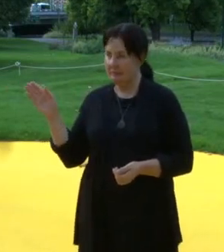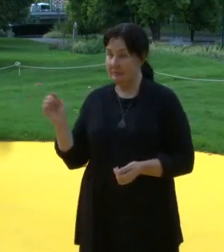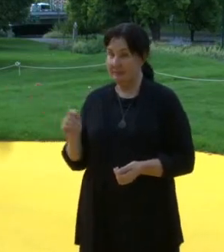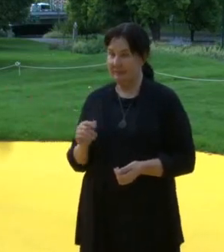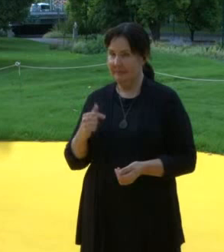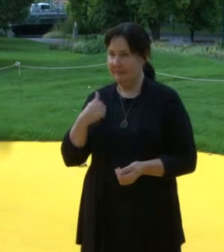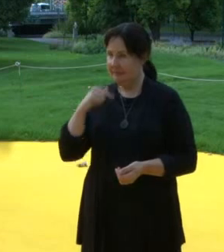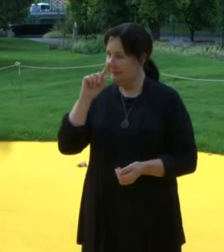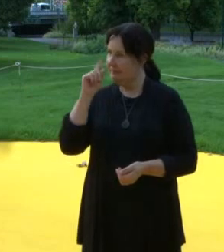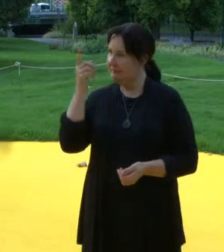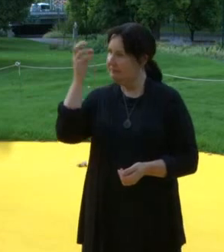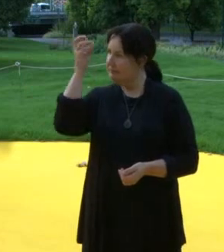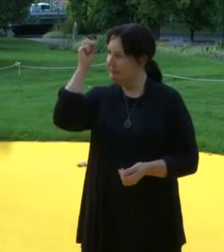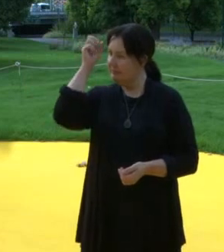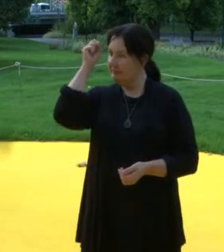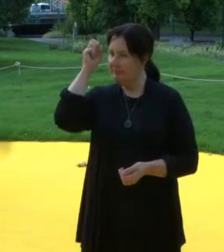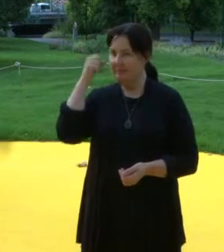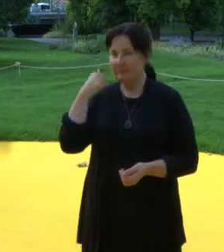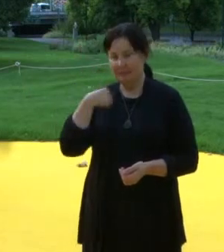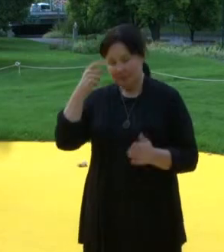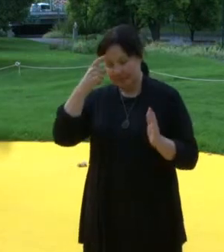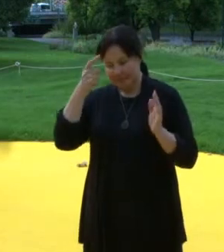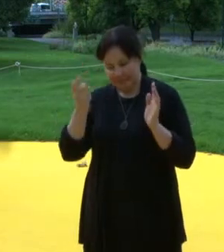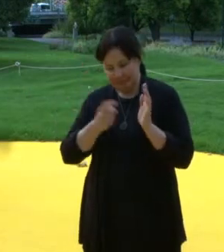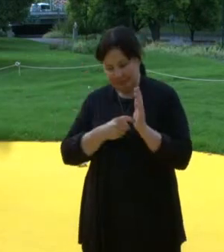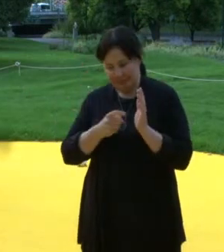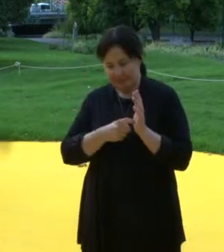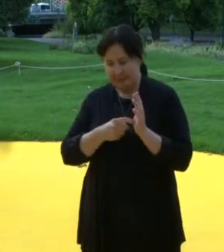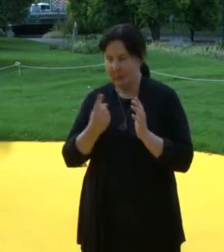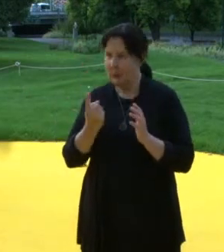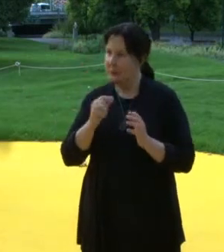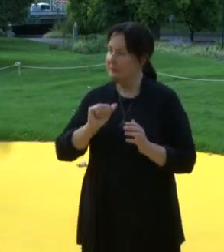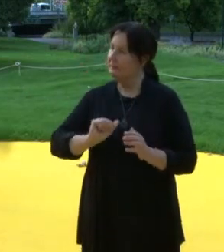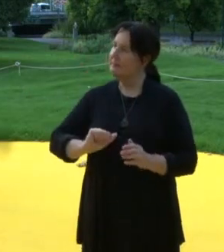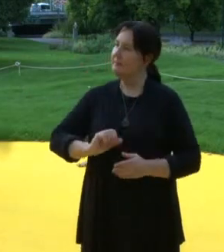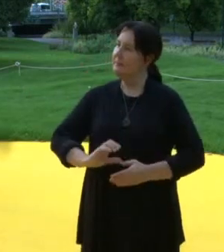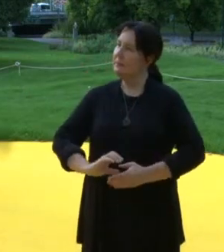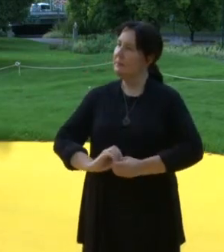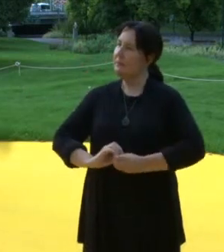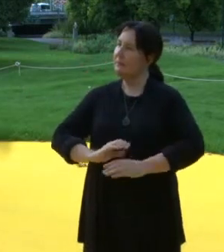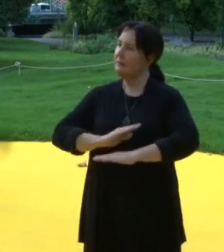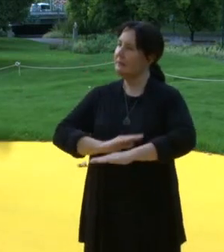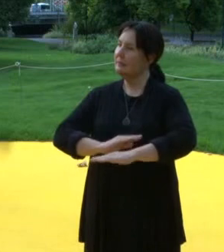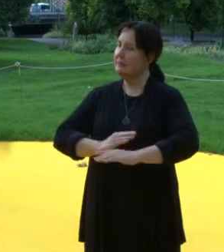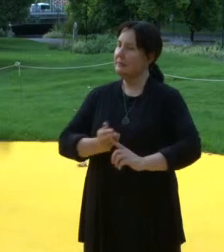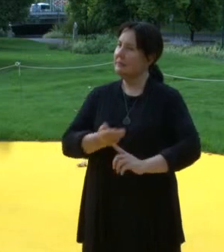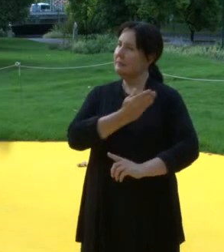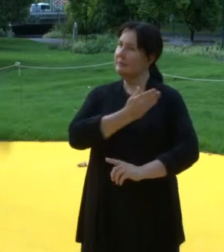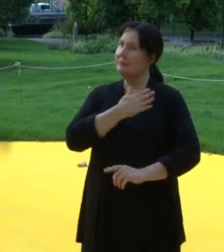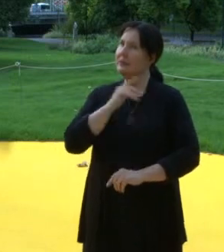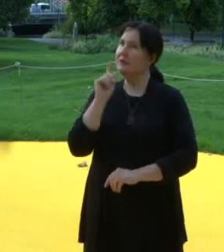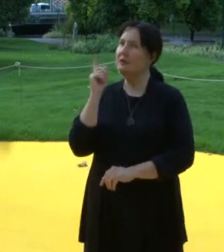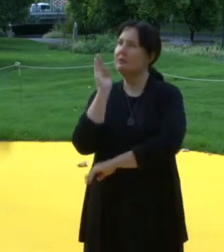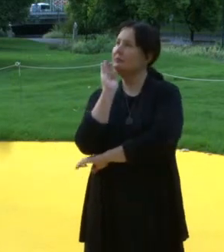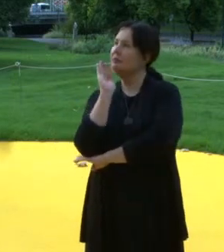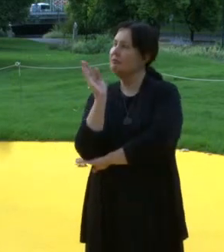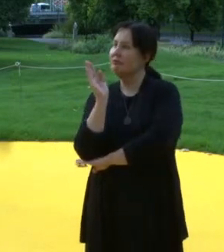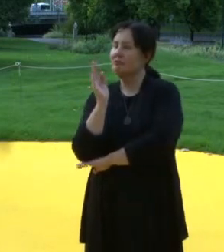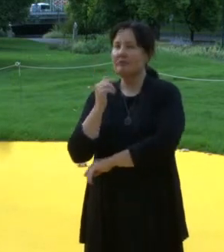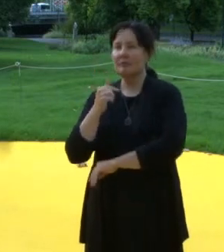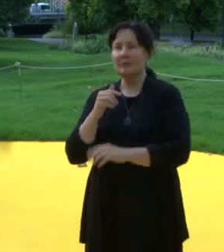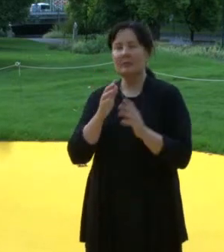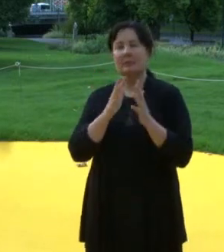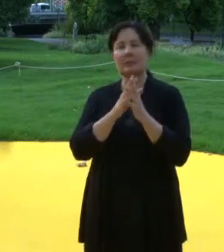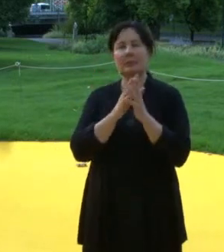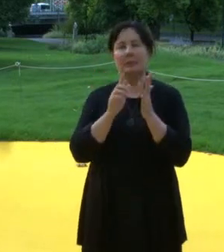I can't even remember if I acknowledged the traditional owners here before in my first one. Yeah, the Bunurong people.